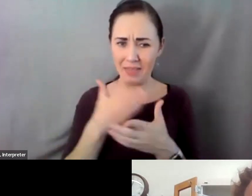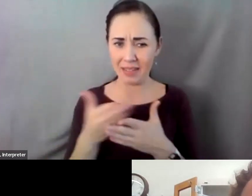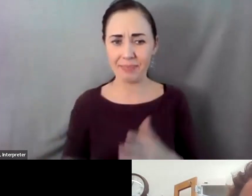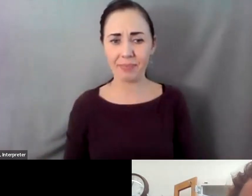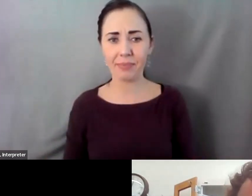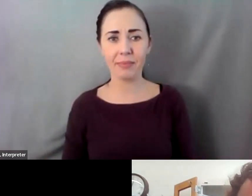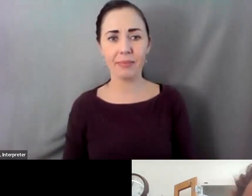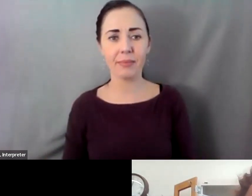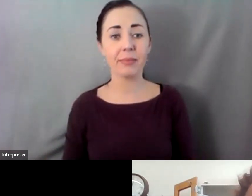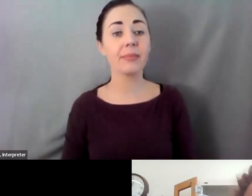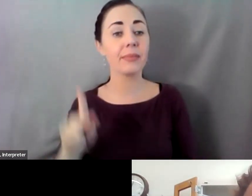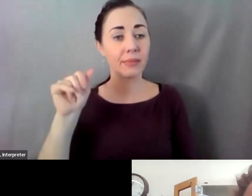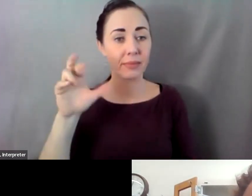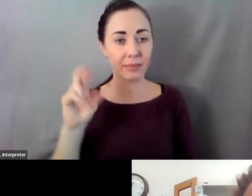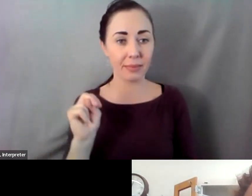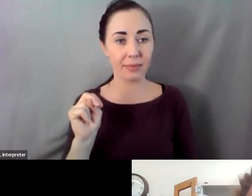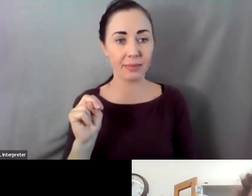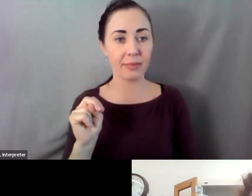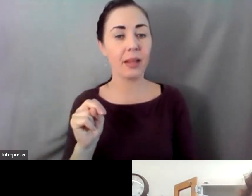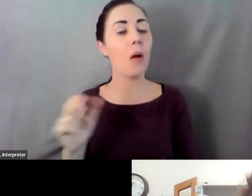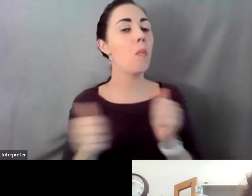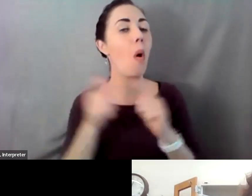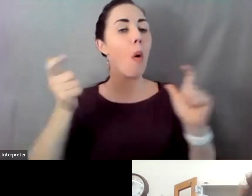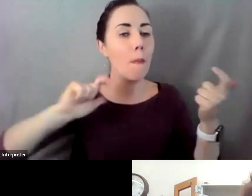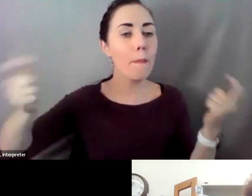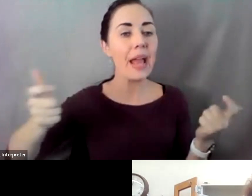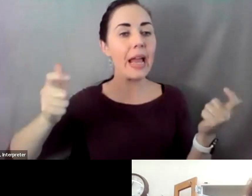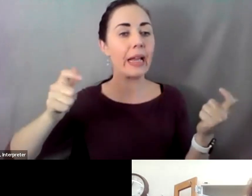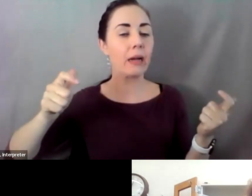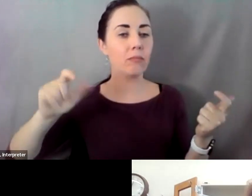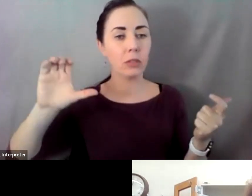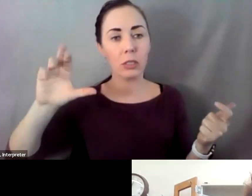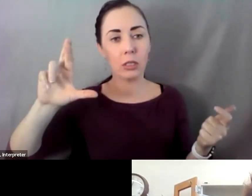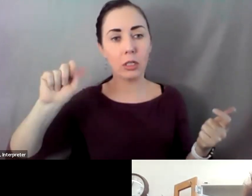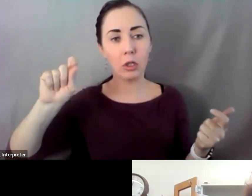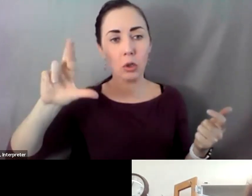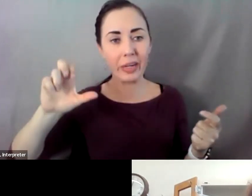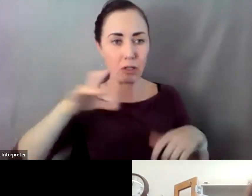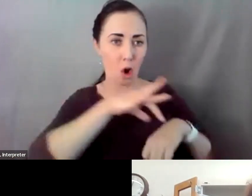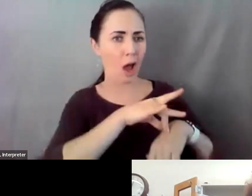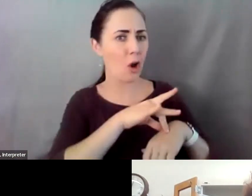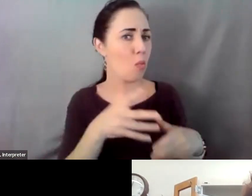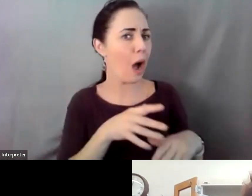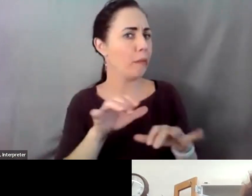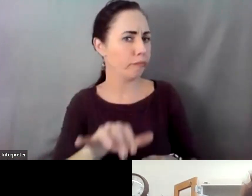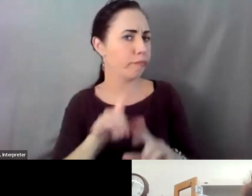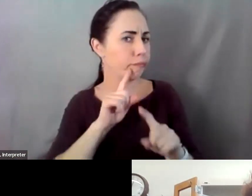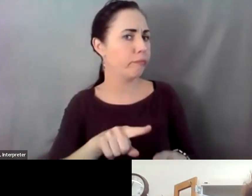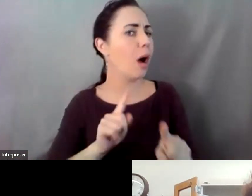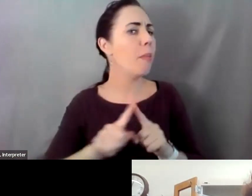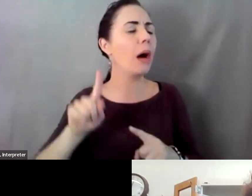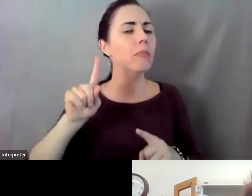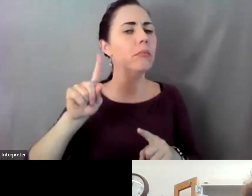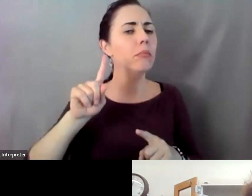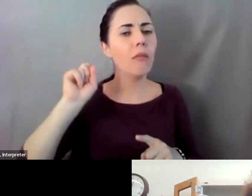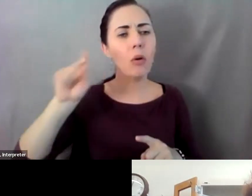while people are answering what folks think the biggest creature on Earth is, I got a question, Melissa. How does that fungus stick into